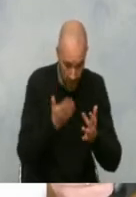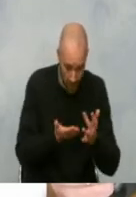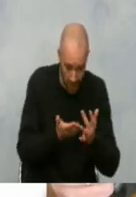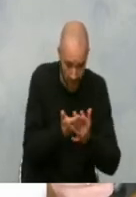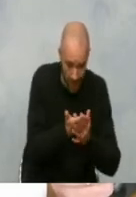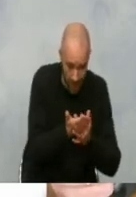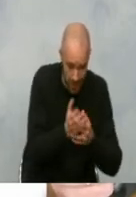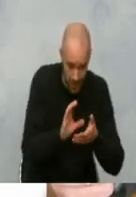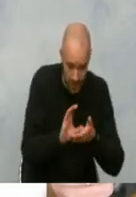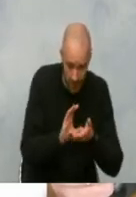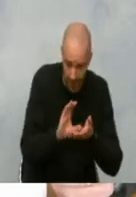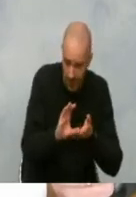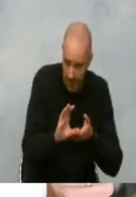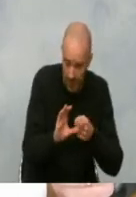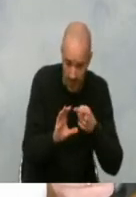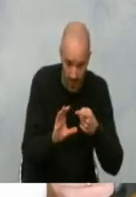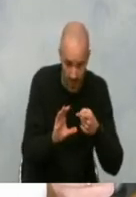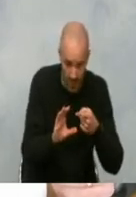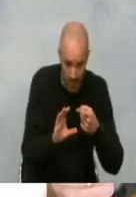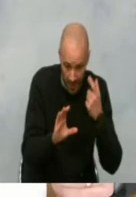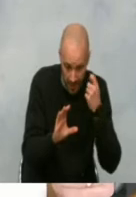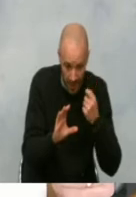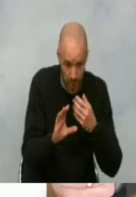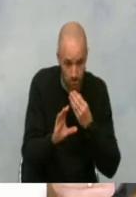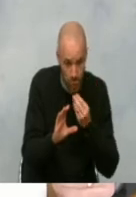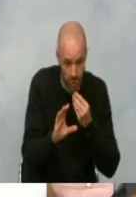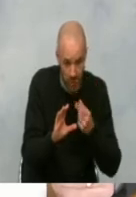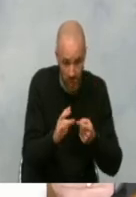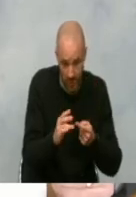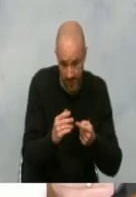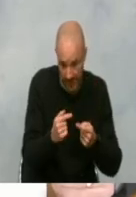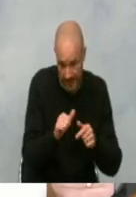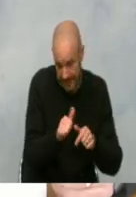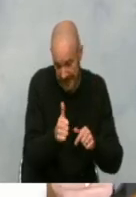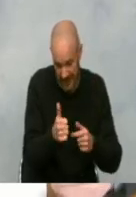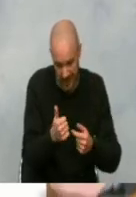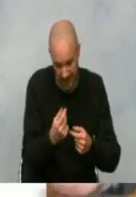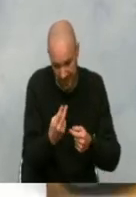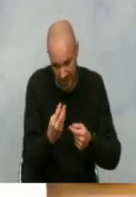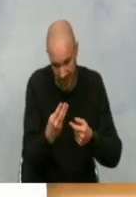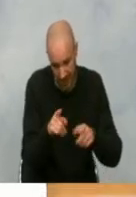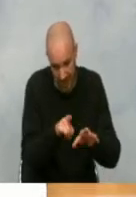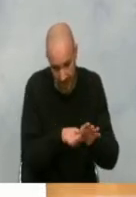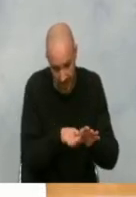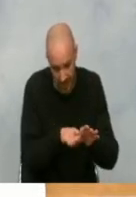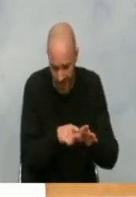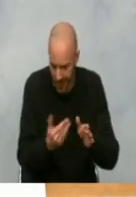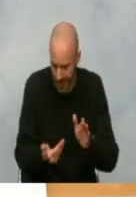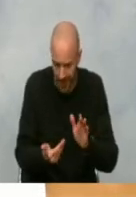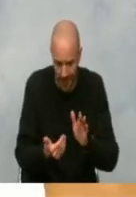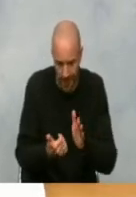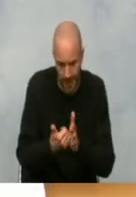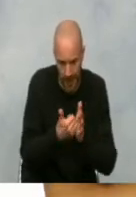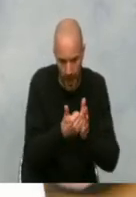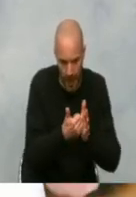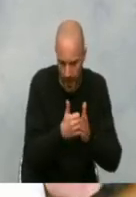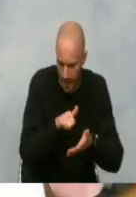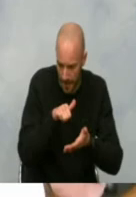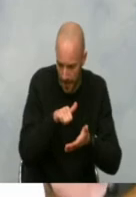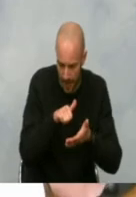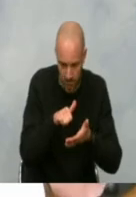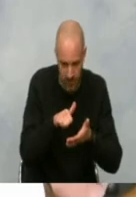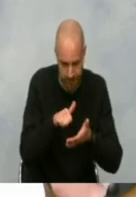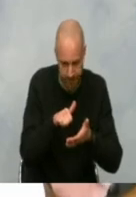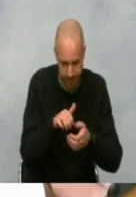it can use over the next couple of years, and it can assist with the budget position over that period. So